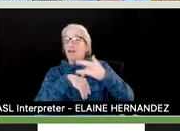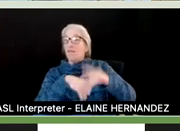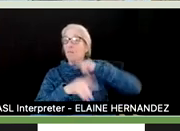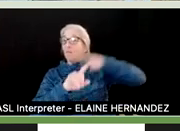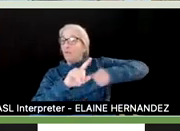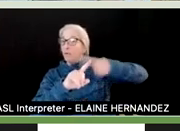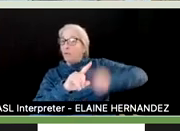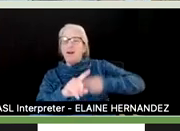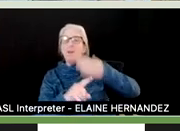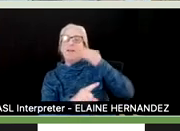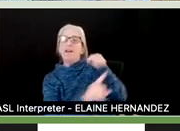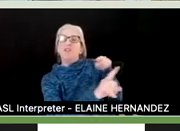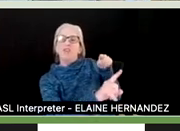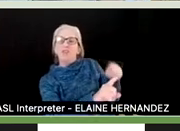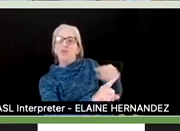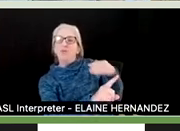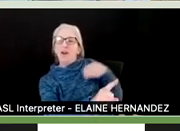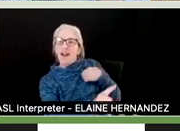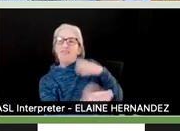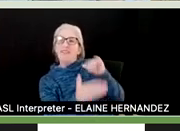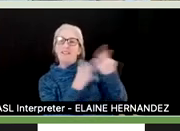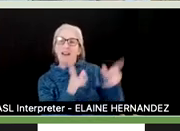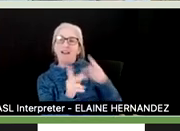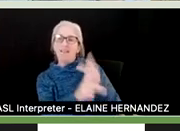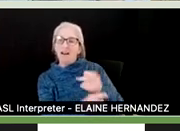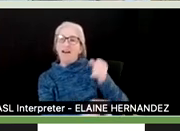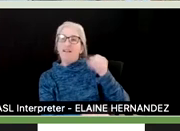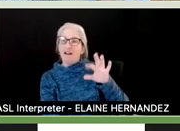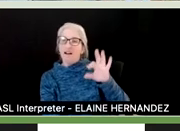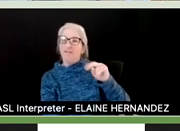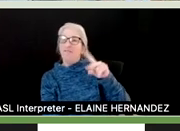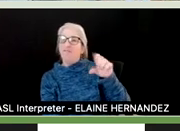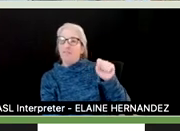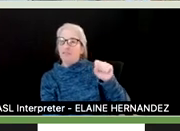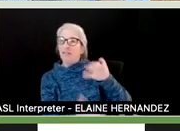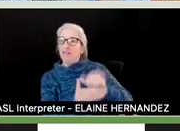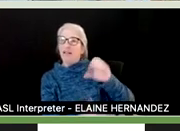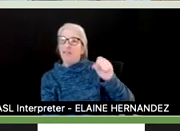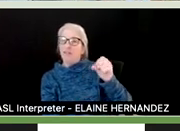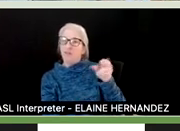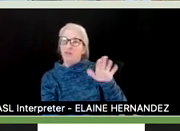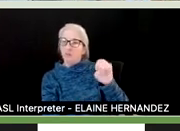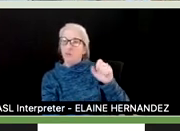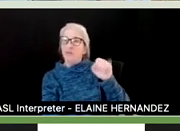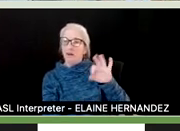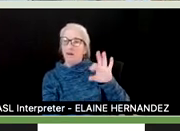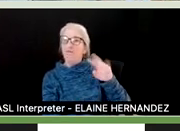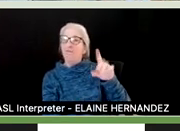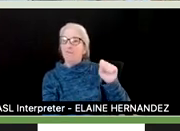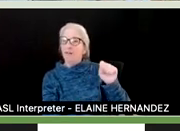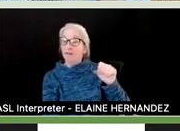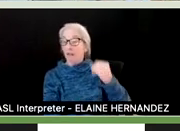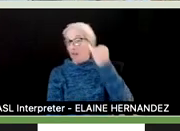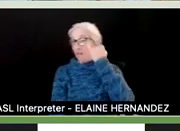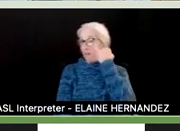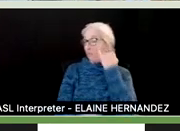earlier, if a landlord is showing an apartment to someone with a voucher, they can't say, oh,